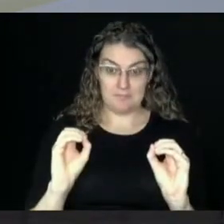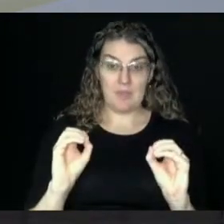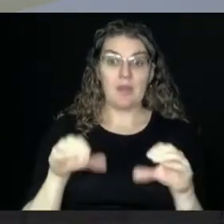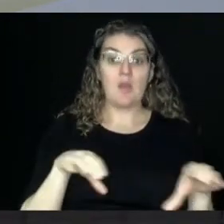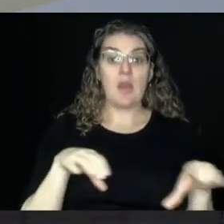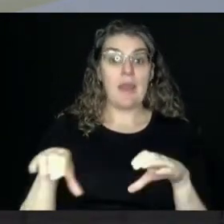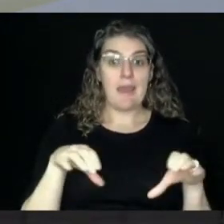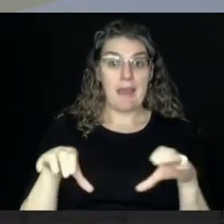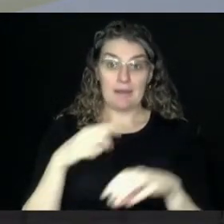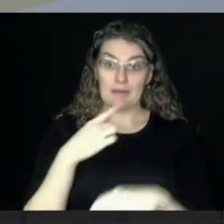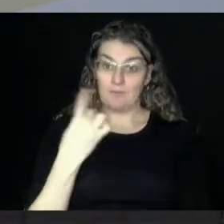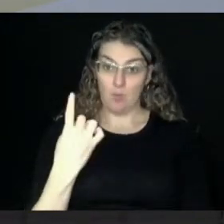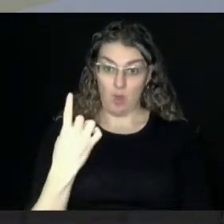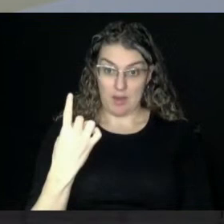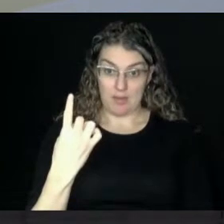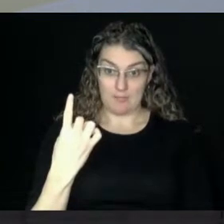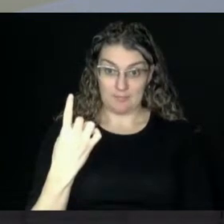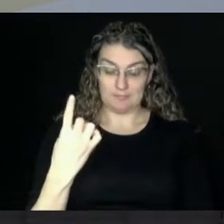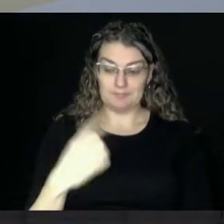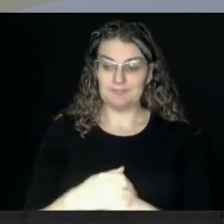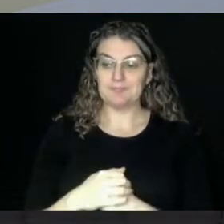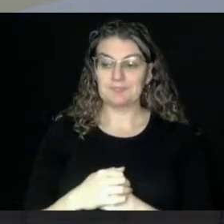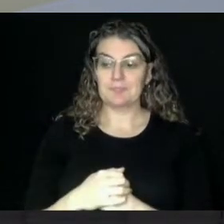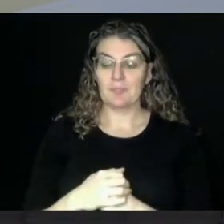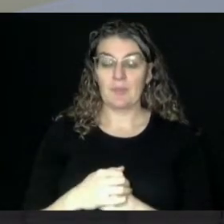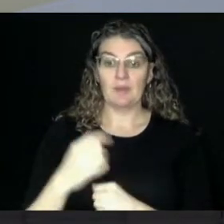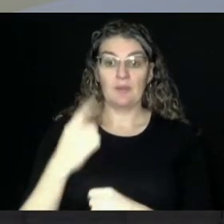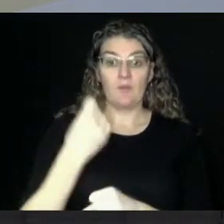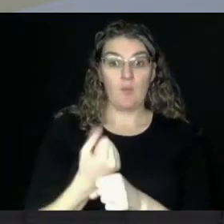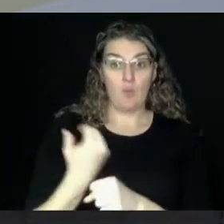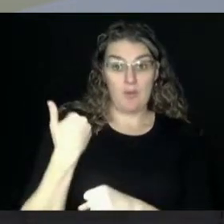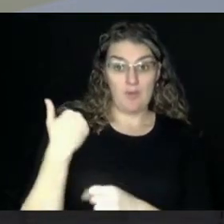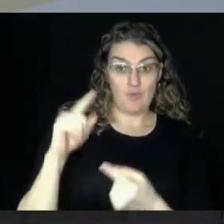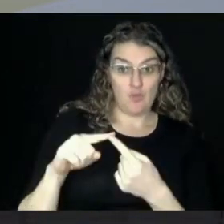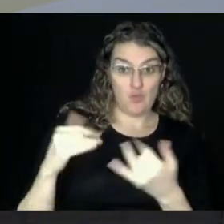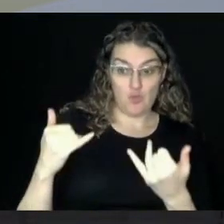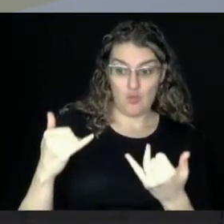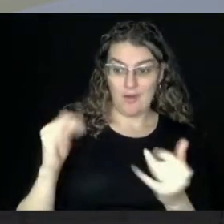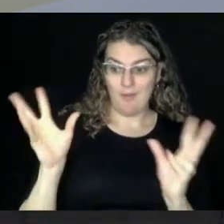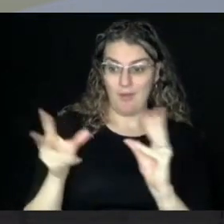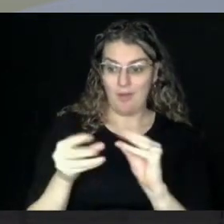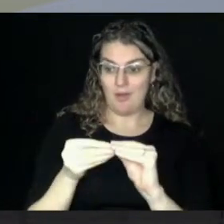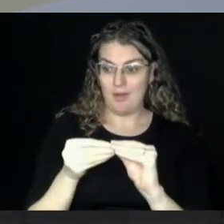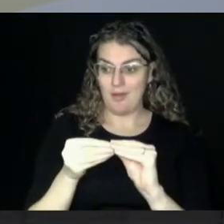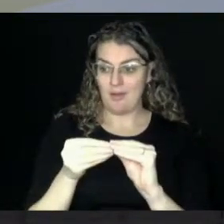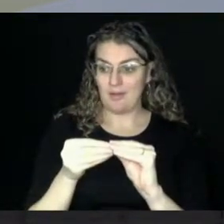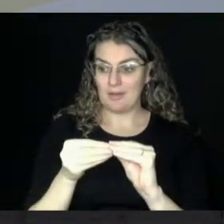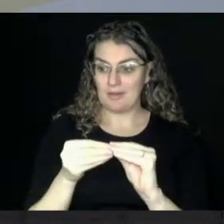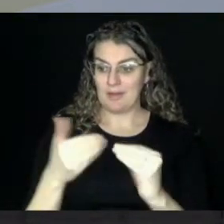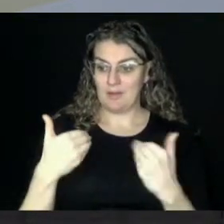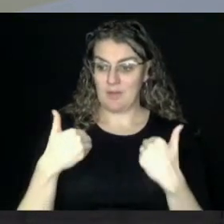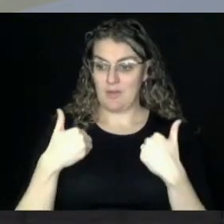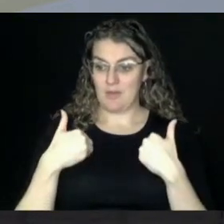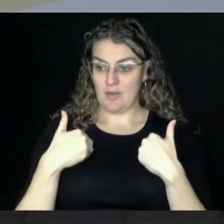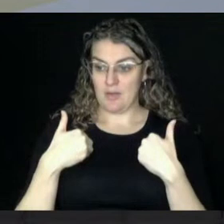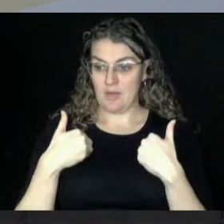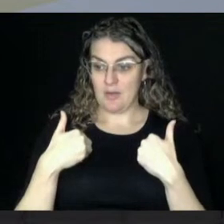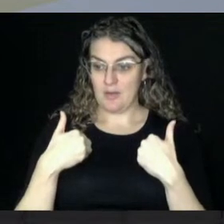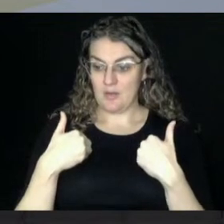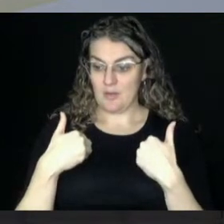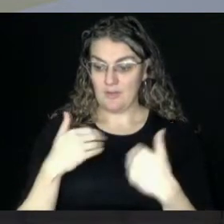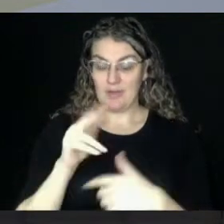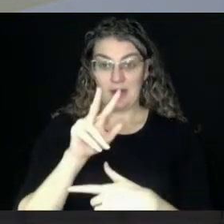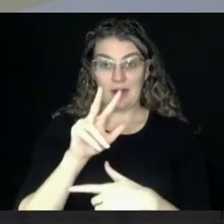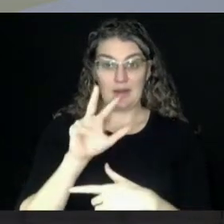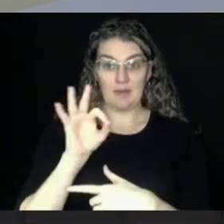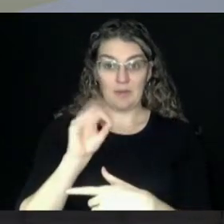case. Since the pandemic began, we've had 115 cases of COVID-19. In PEI, 39%